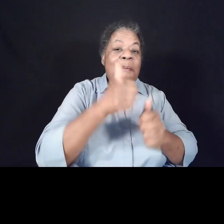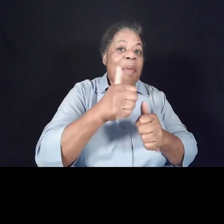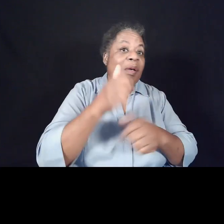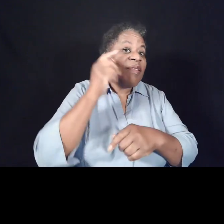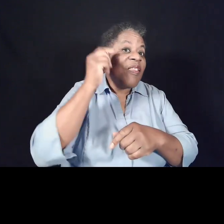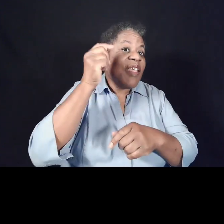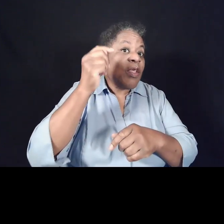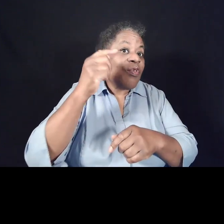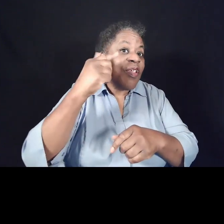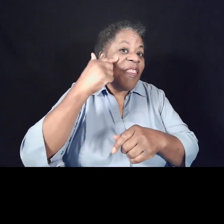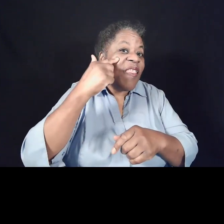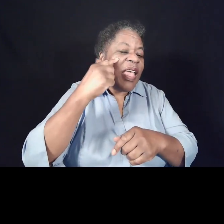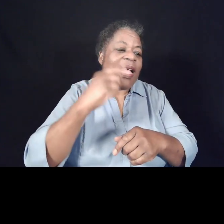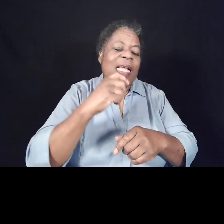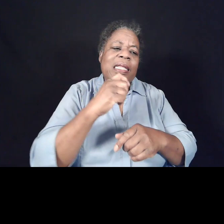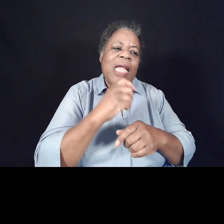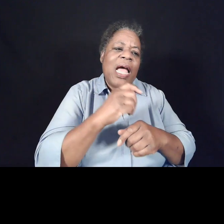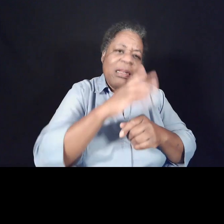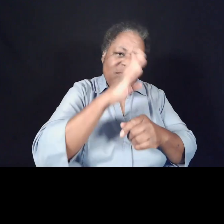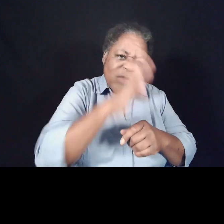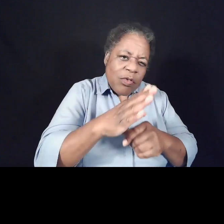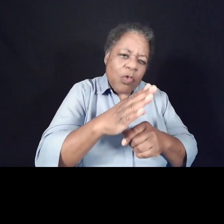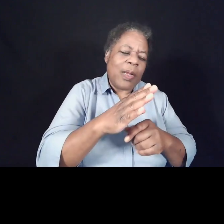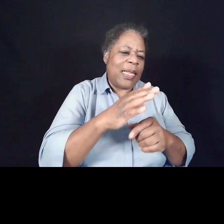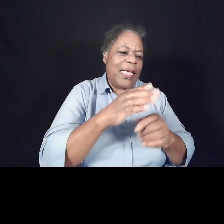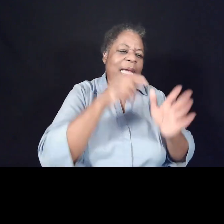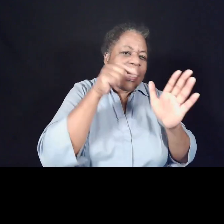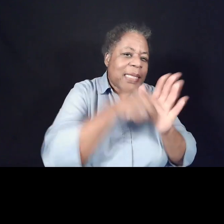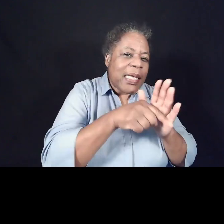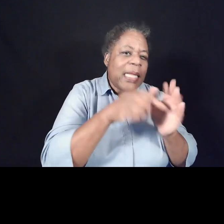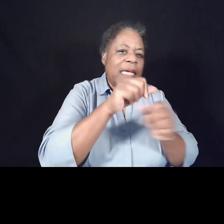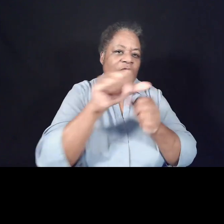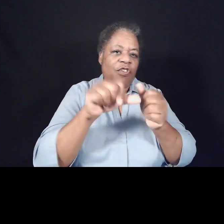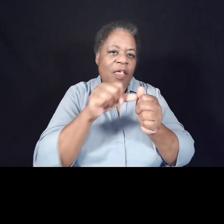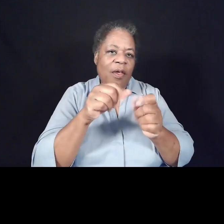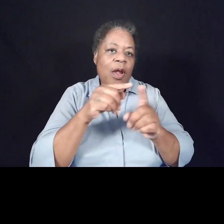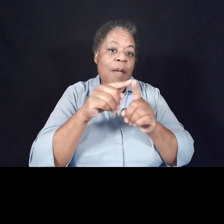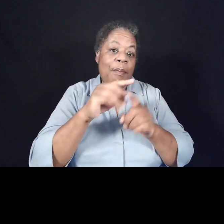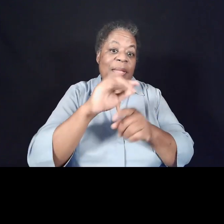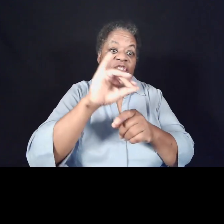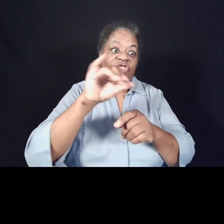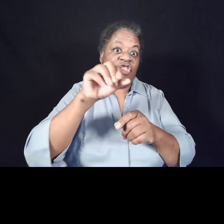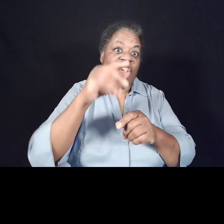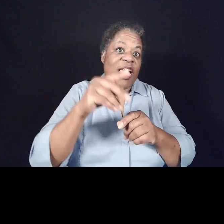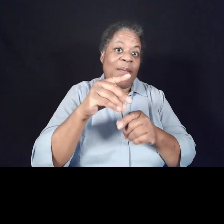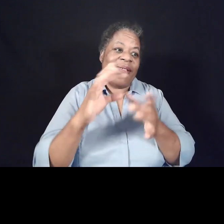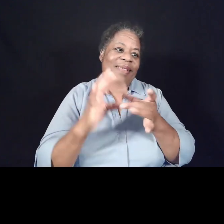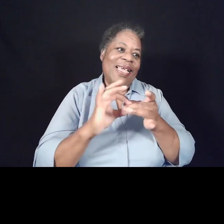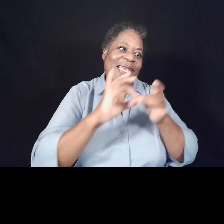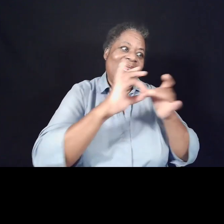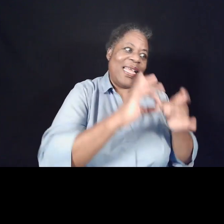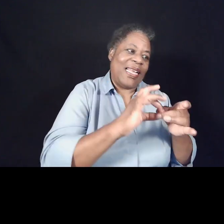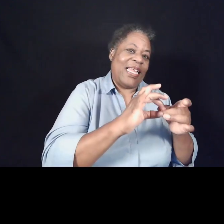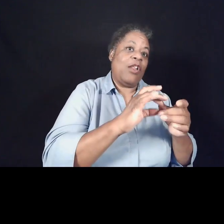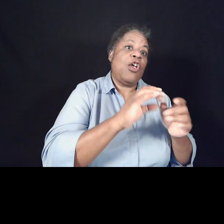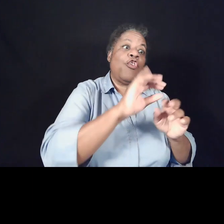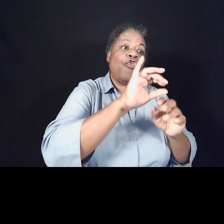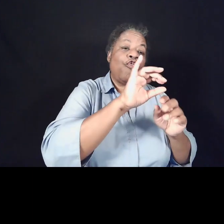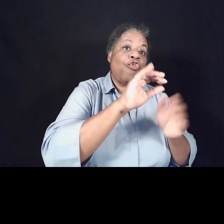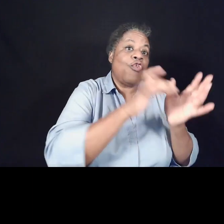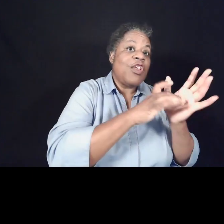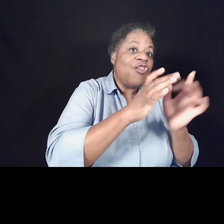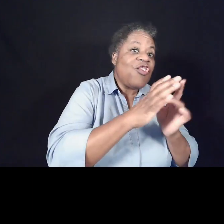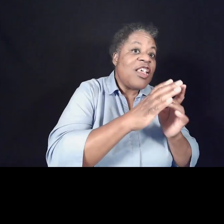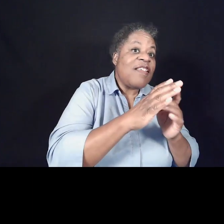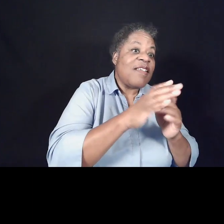weren't literally killing each other. And most likely, James is, again, alluding to Jesus' Sermon on the Mount, as he